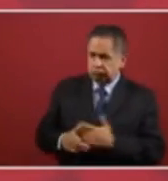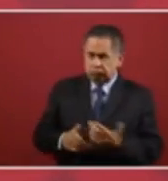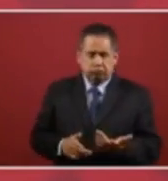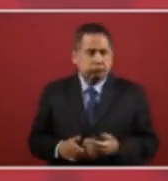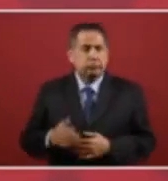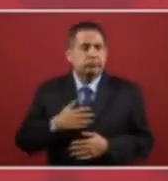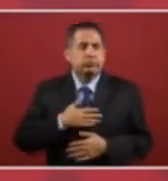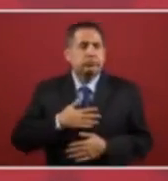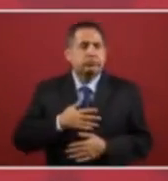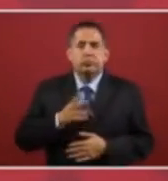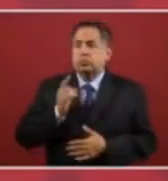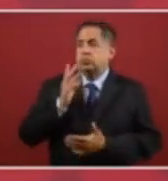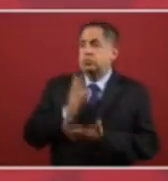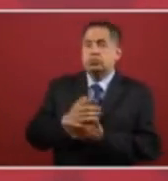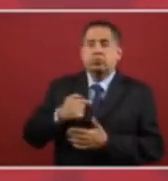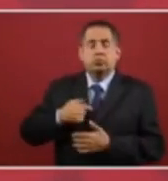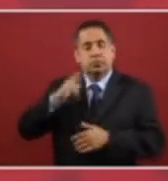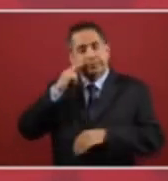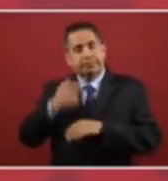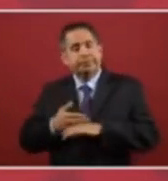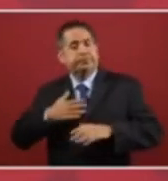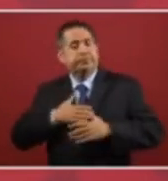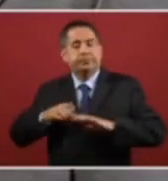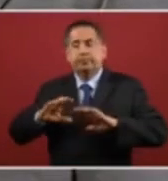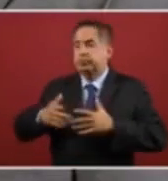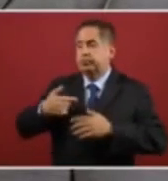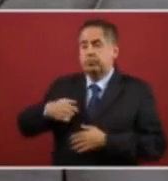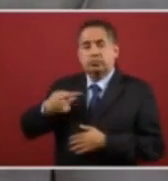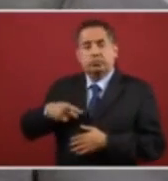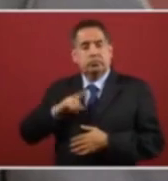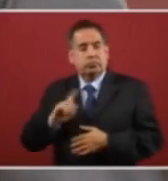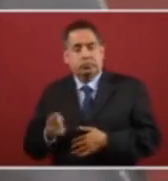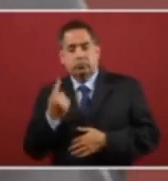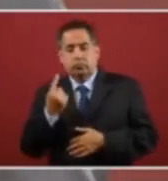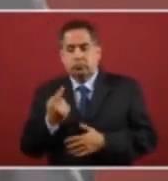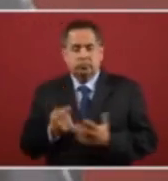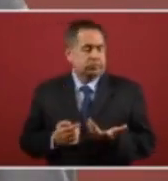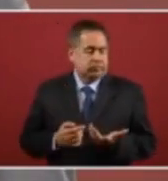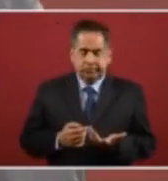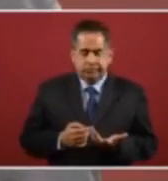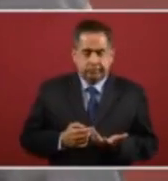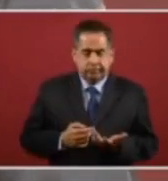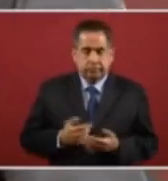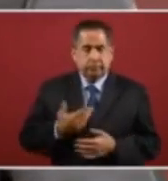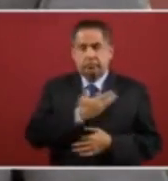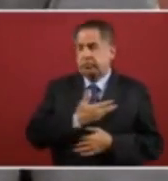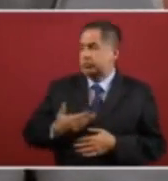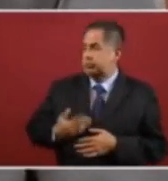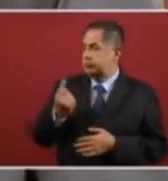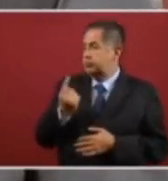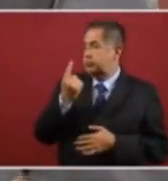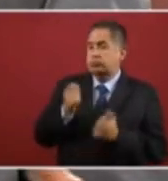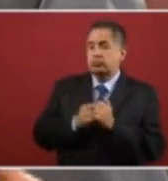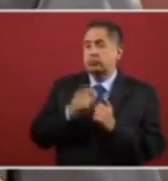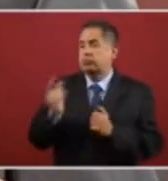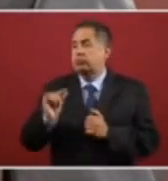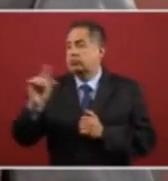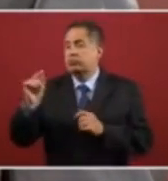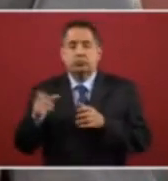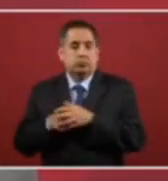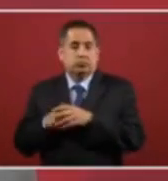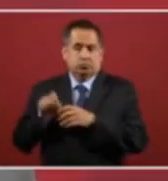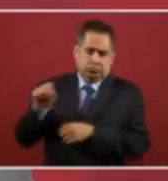It's not a matter just for one man to the president or